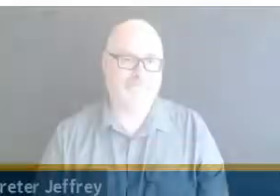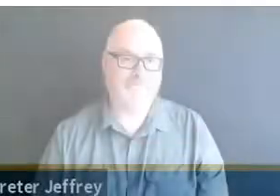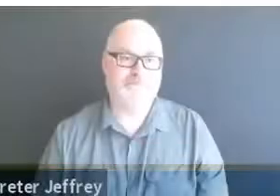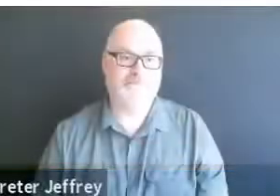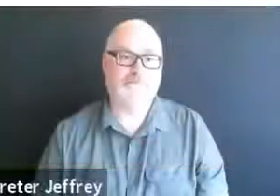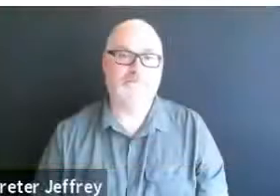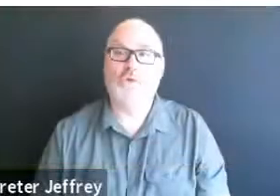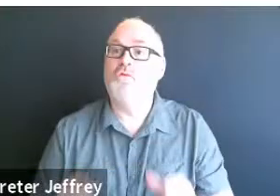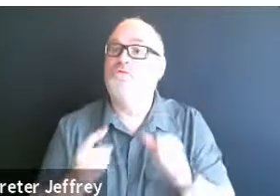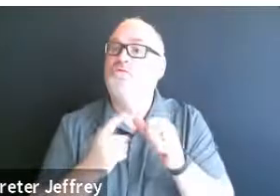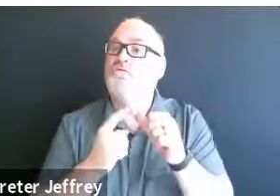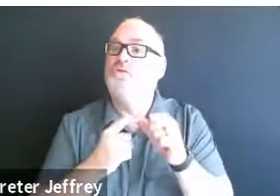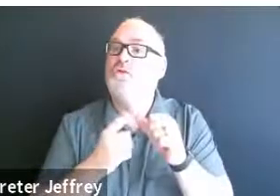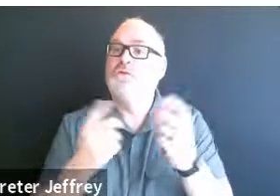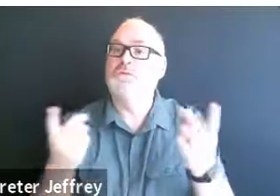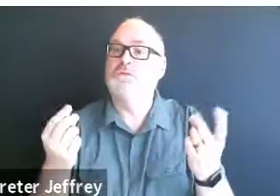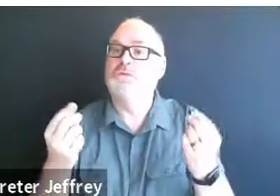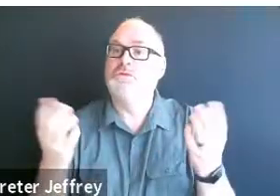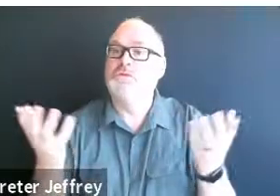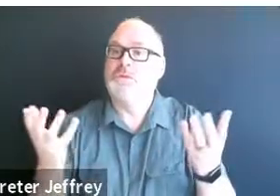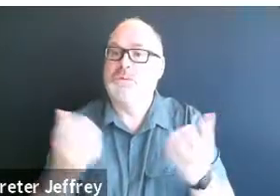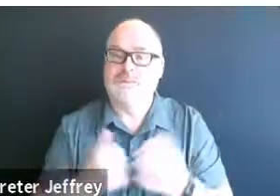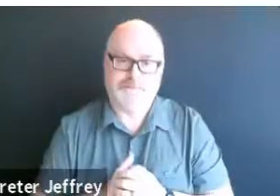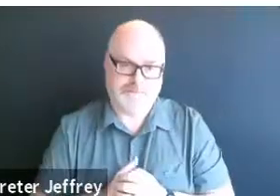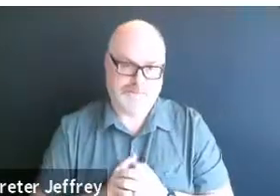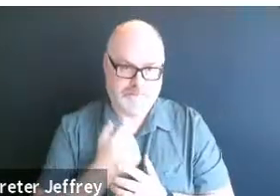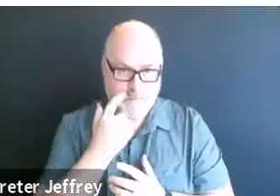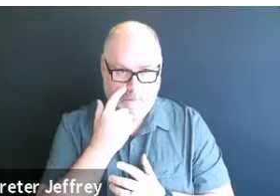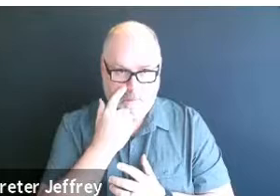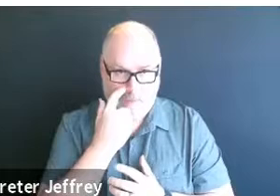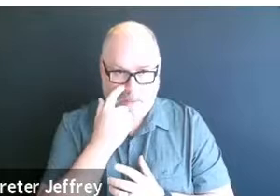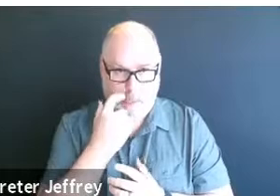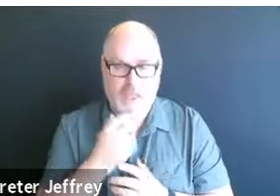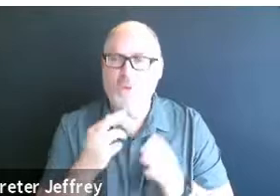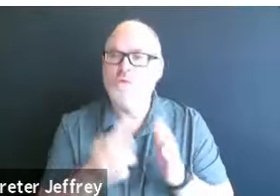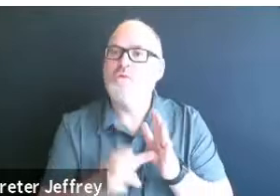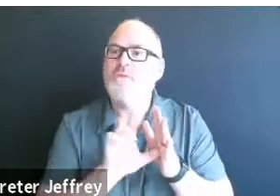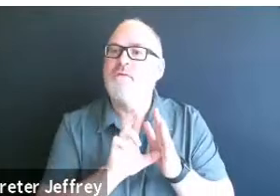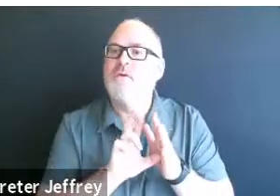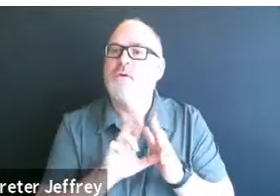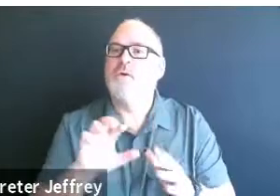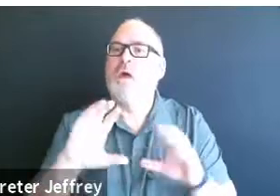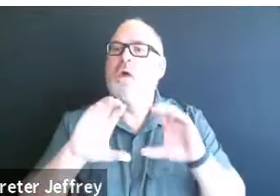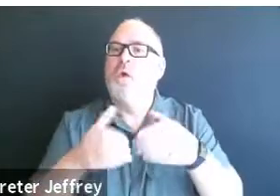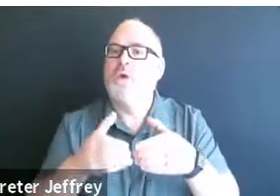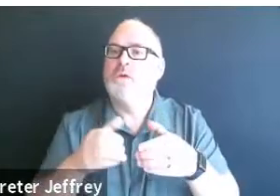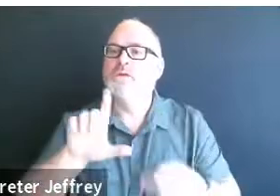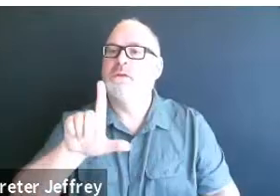So the first thing I'd like to do is go over links.